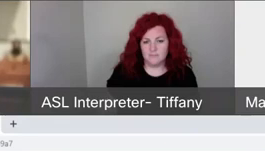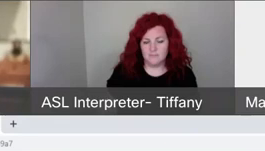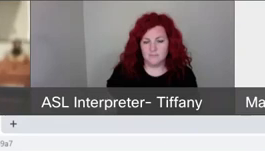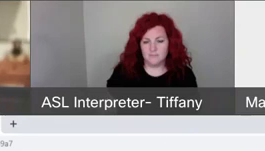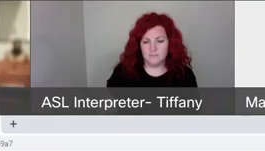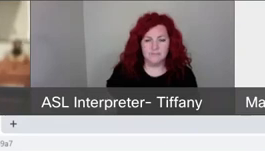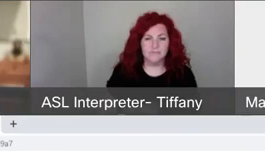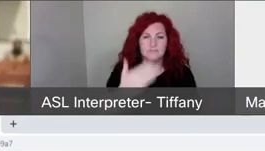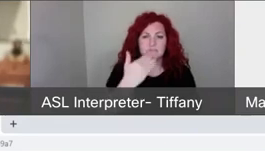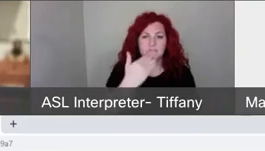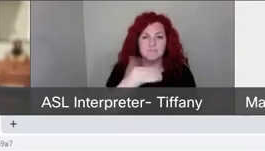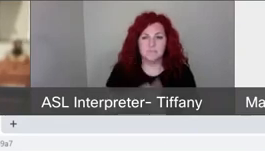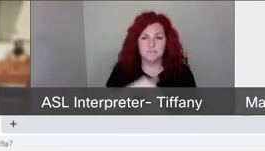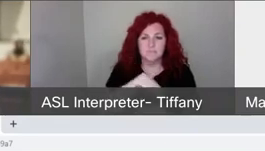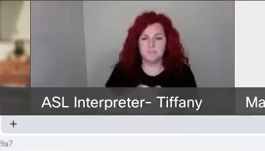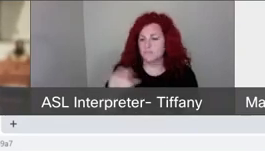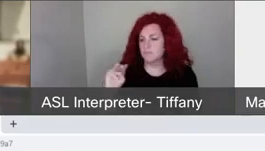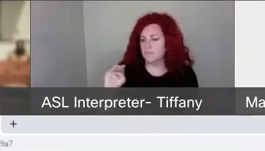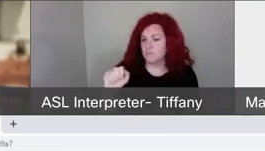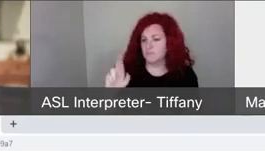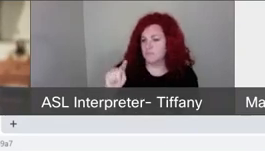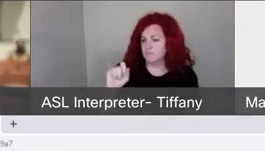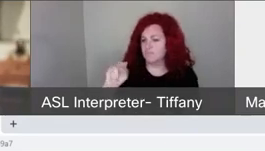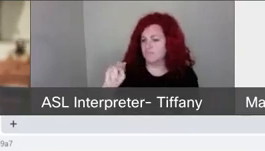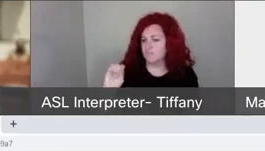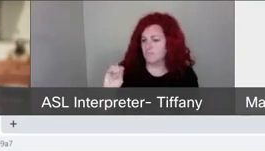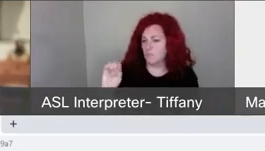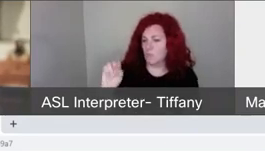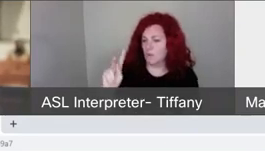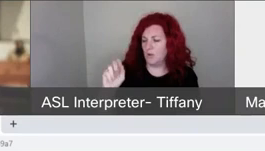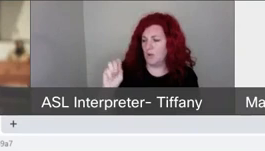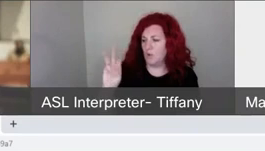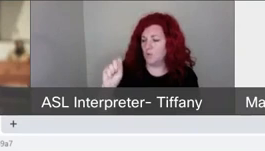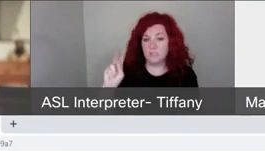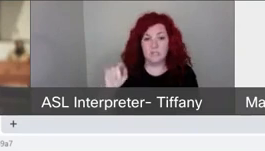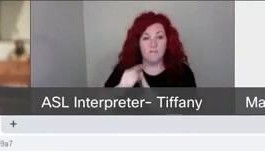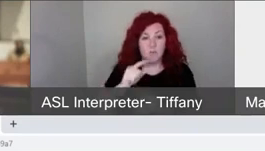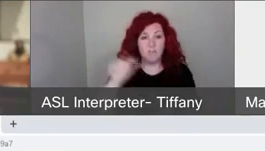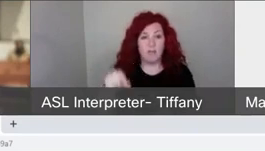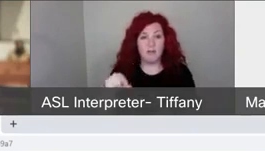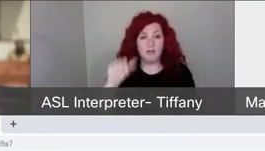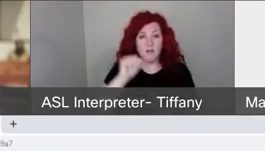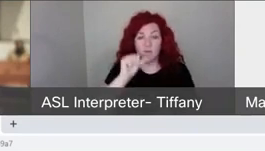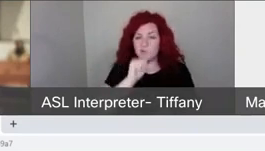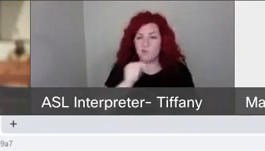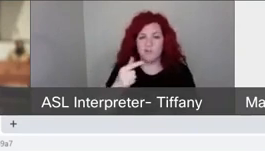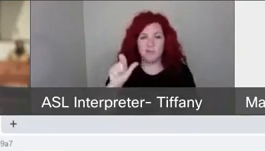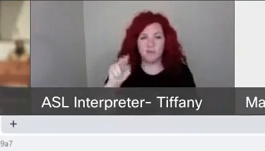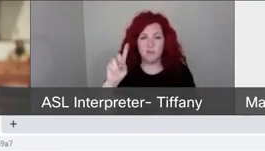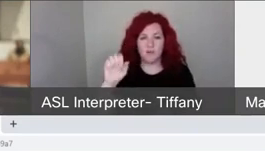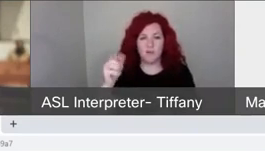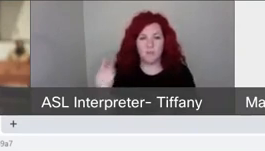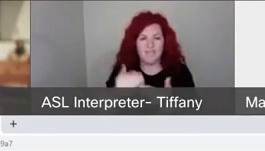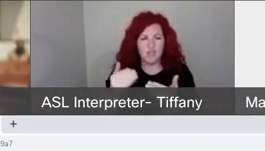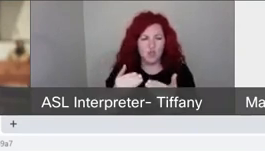Good evening. My name is Martin Nowakowski. I'm from Glendale, Arizona. I'm here to specifically ask the commission to reconsider the